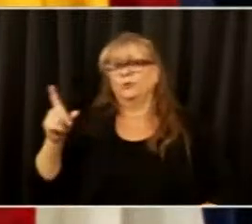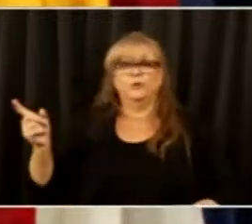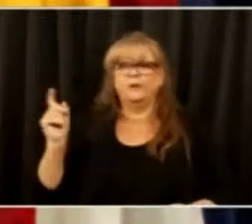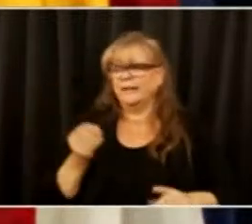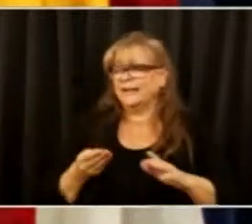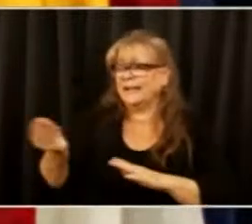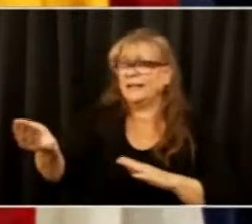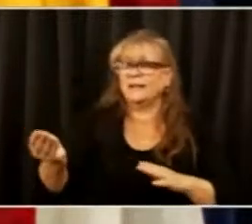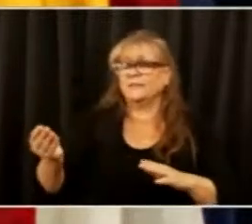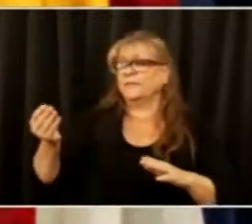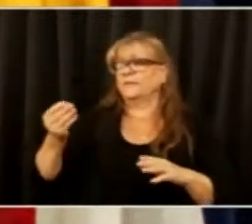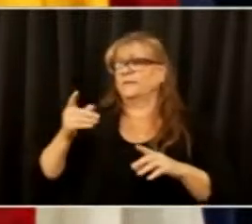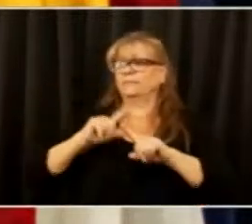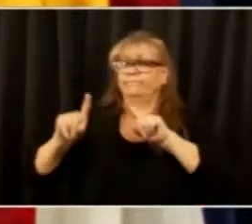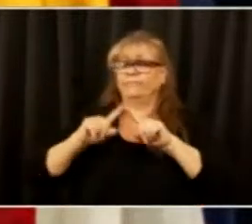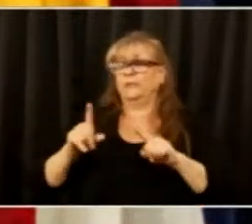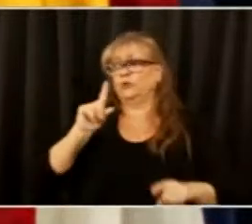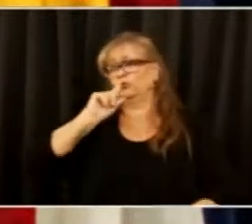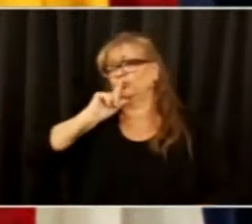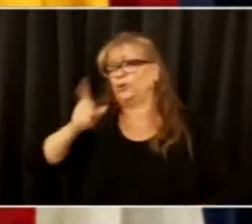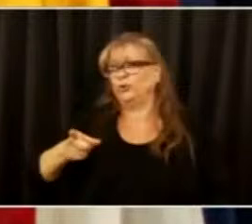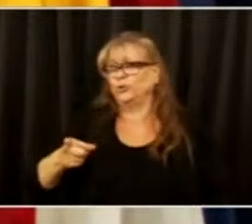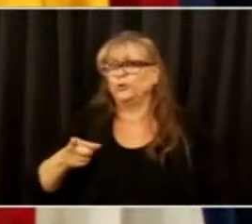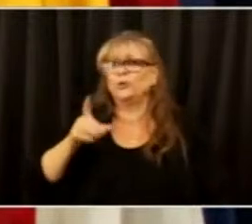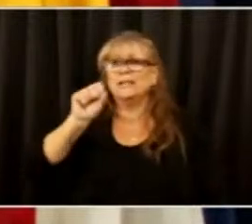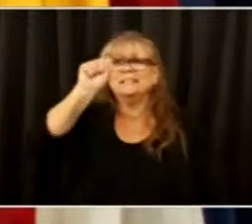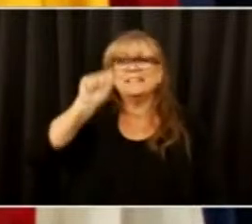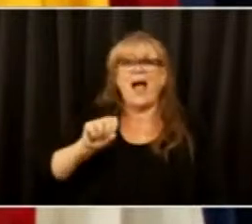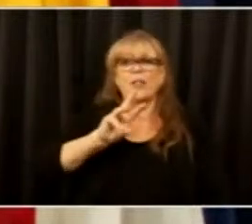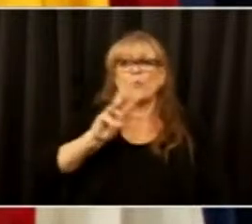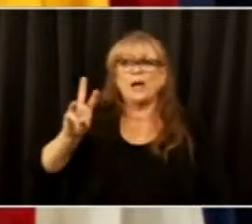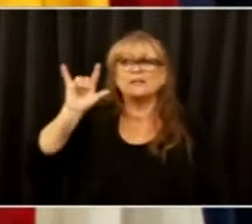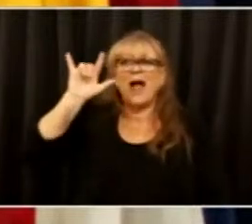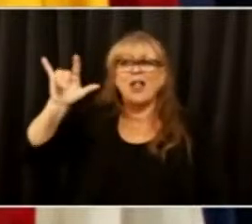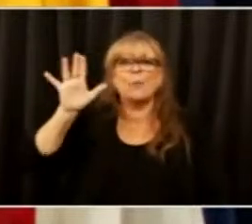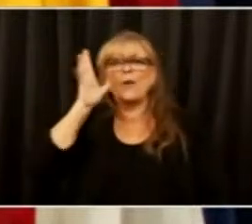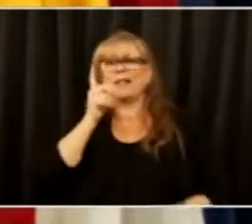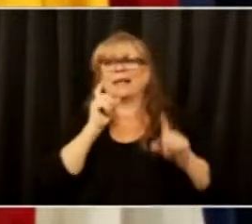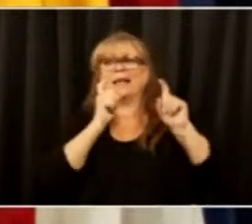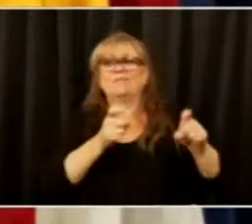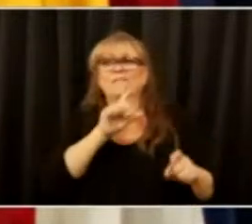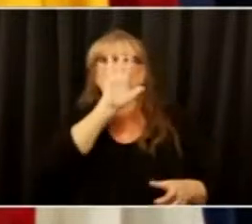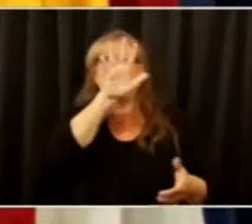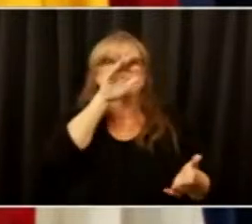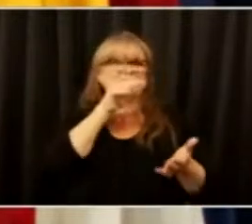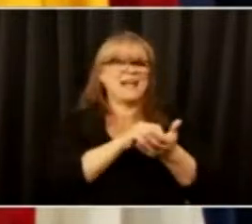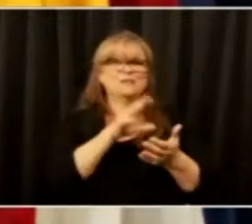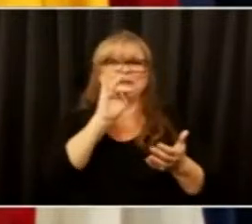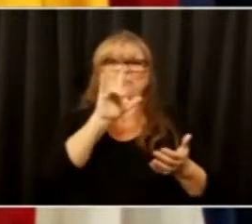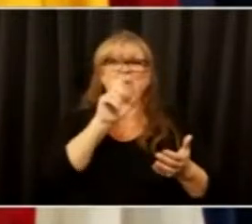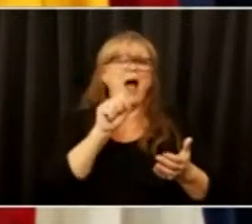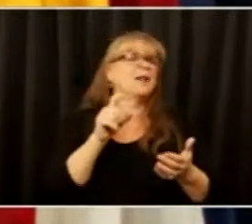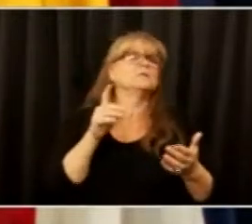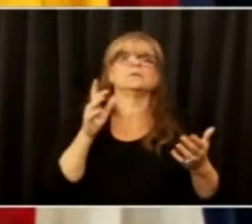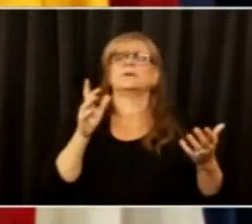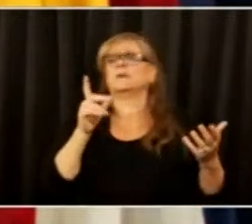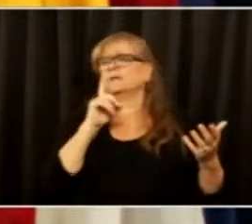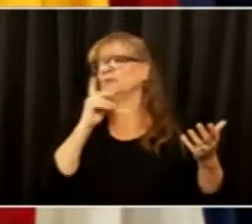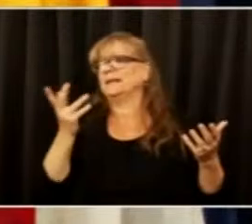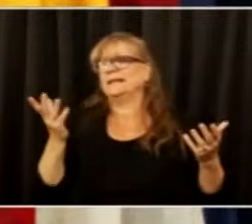5,000 miles on Southwest Airlines. So it costs you, nothing is the most it'll cost. You might actually make a little profit out of it.